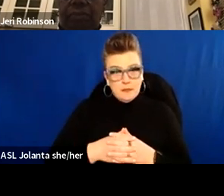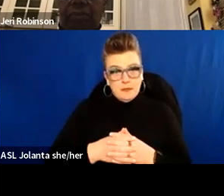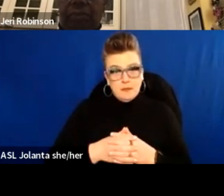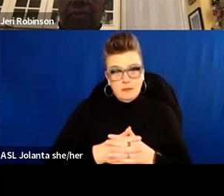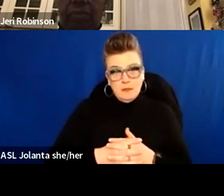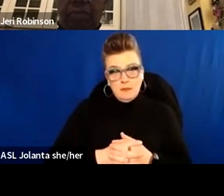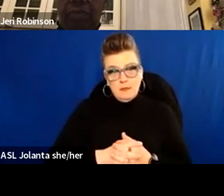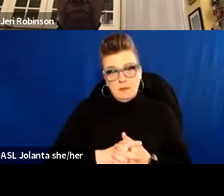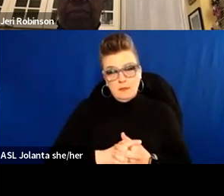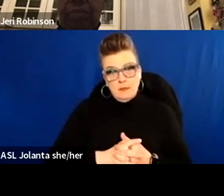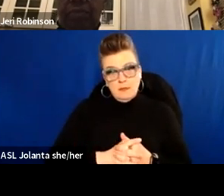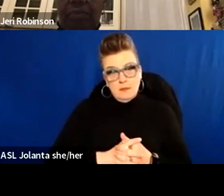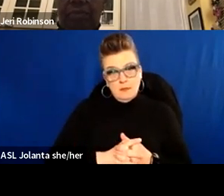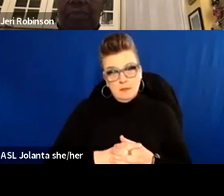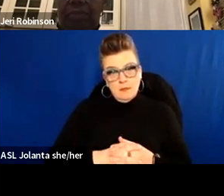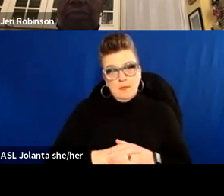obstacles